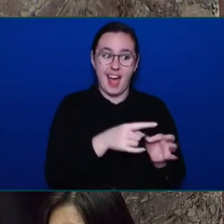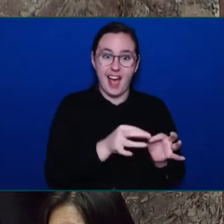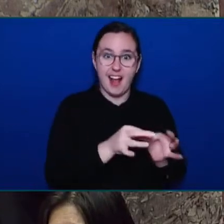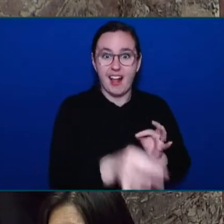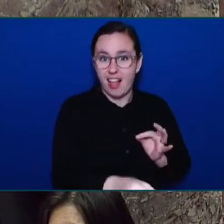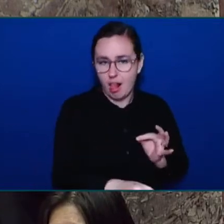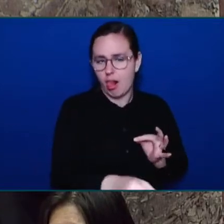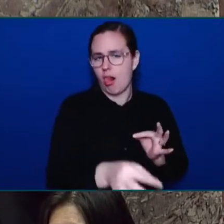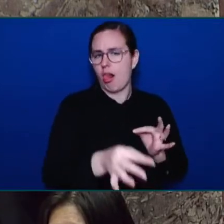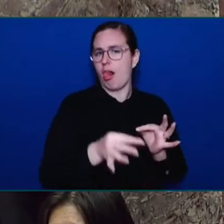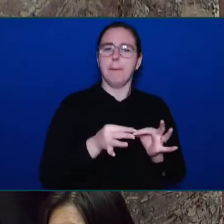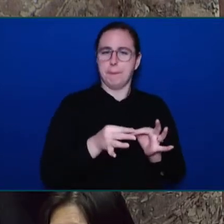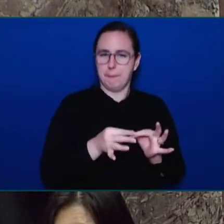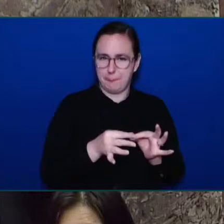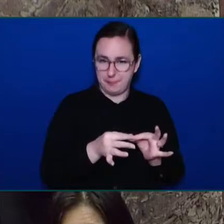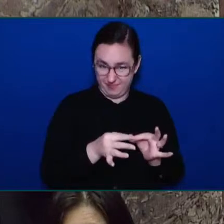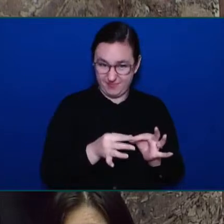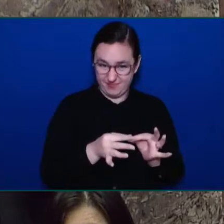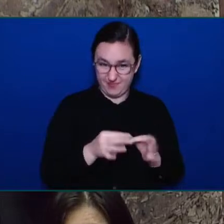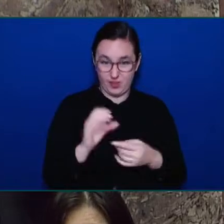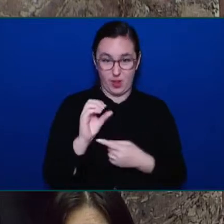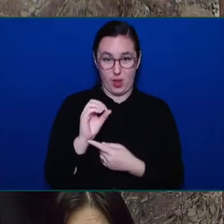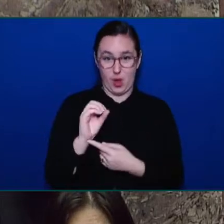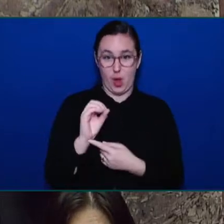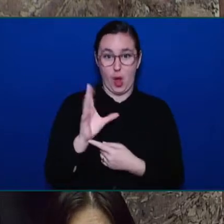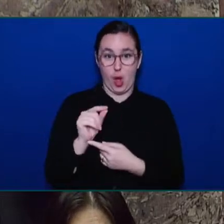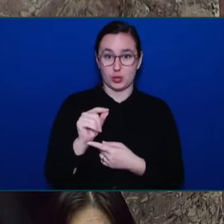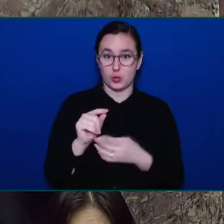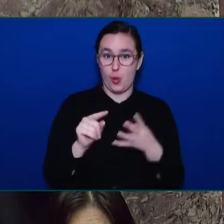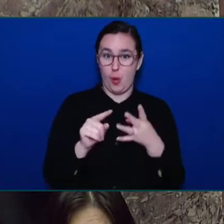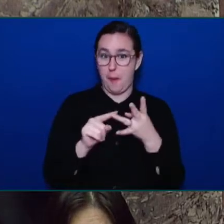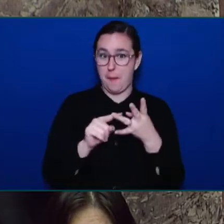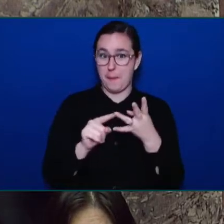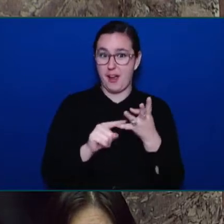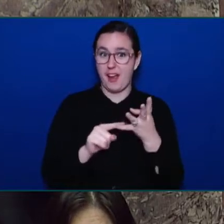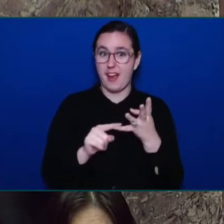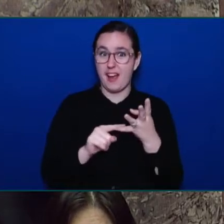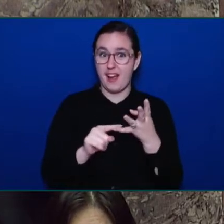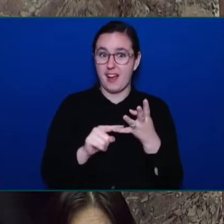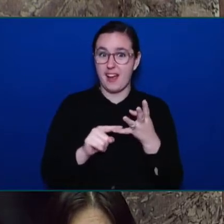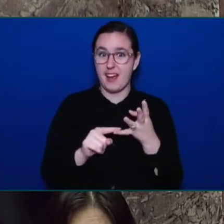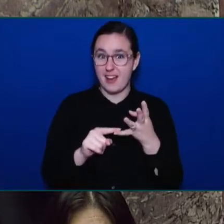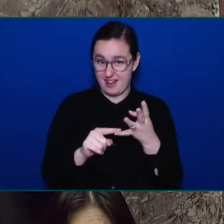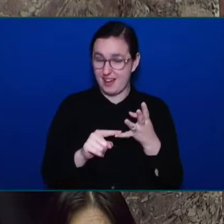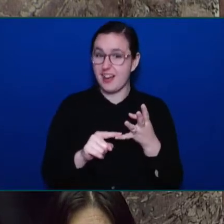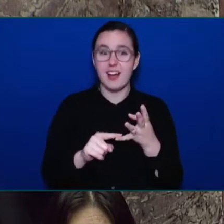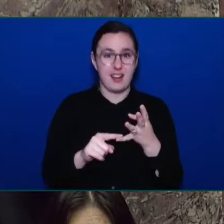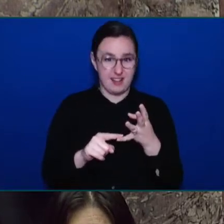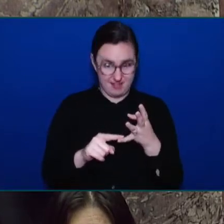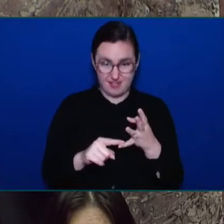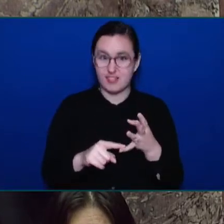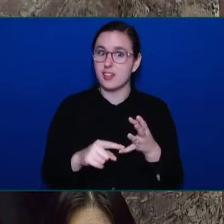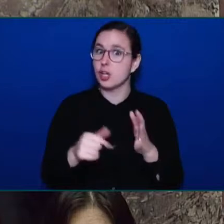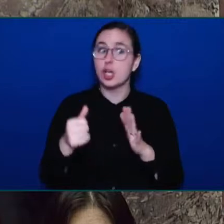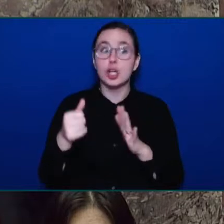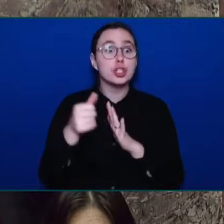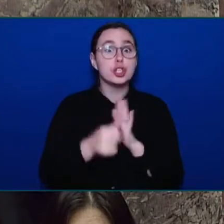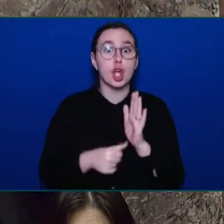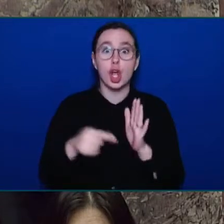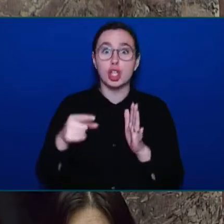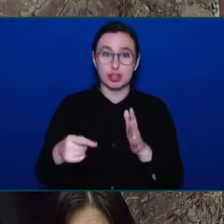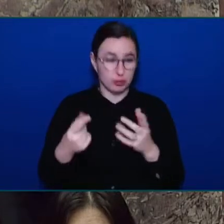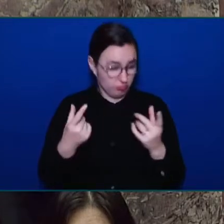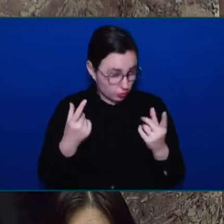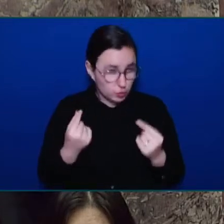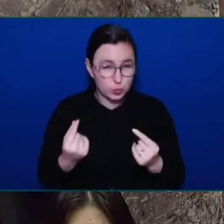October, we did more surgeries in British Columbia in some of the most challenging circumstances than has ever been